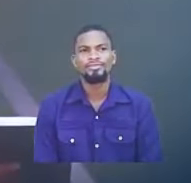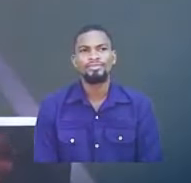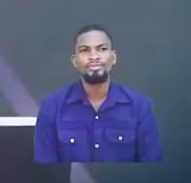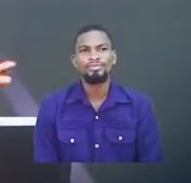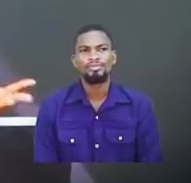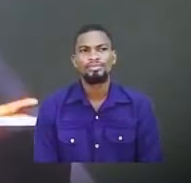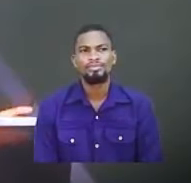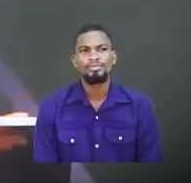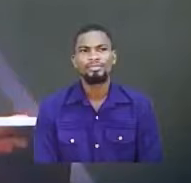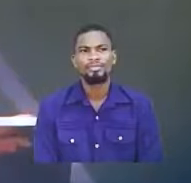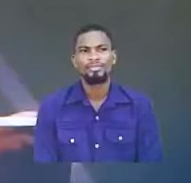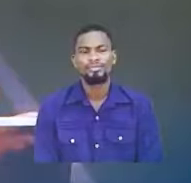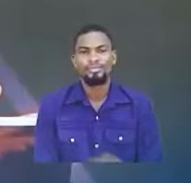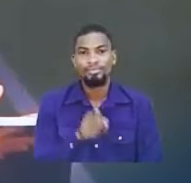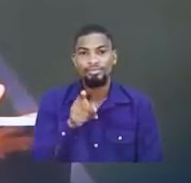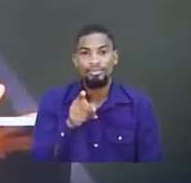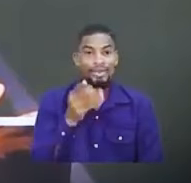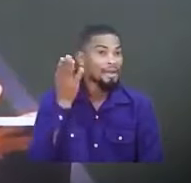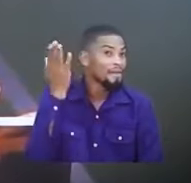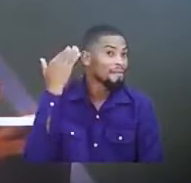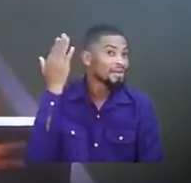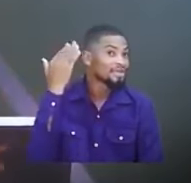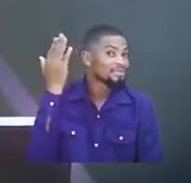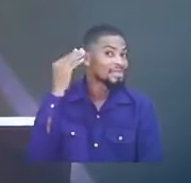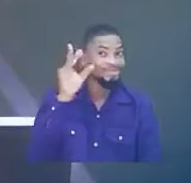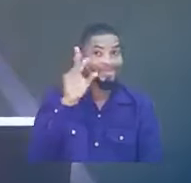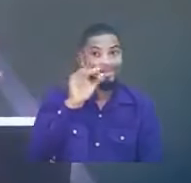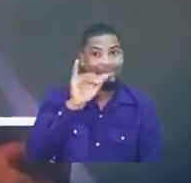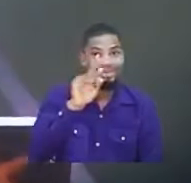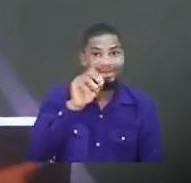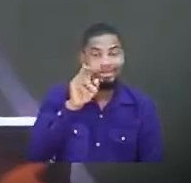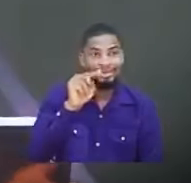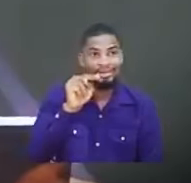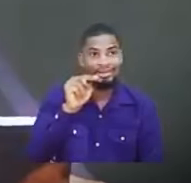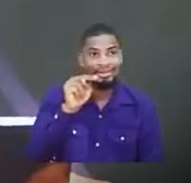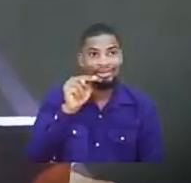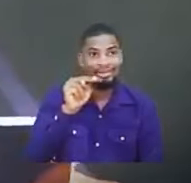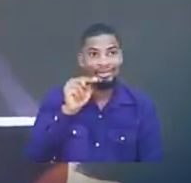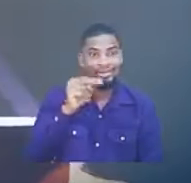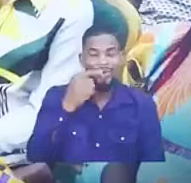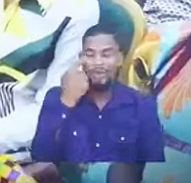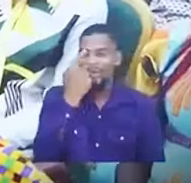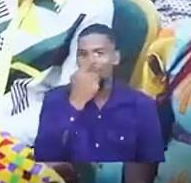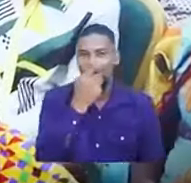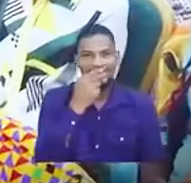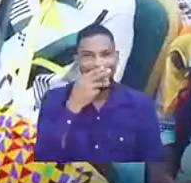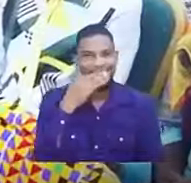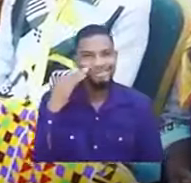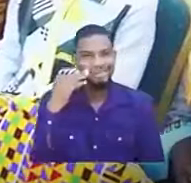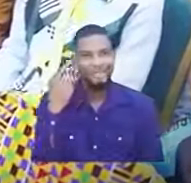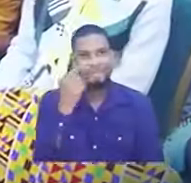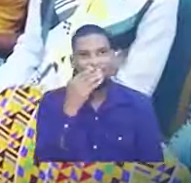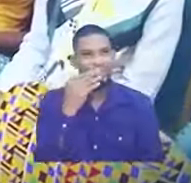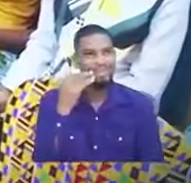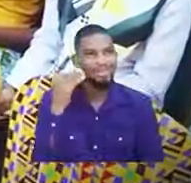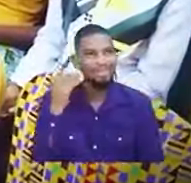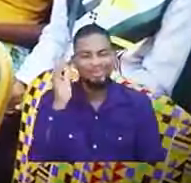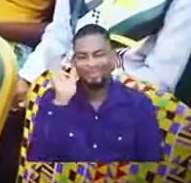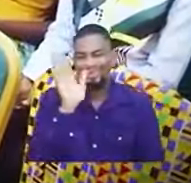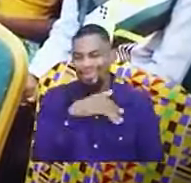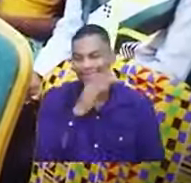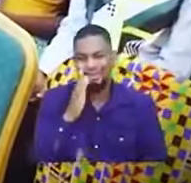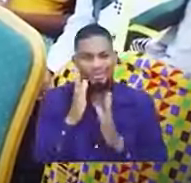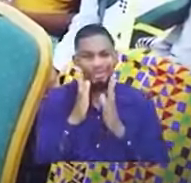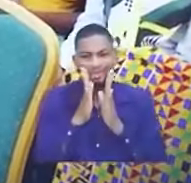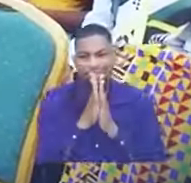That guy was here as a deacon. And he loved the Lord. He has never been praying in church. He's